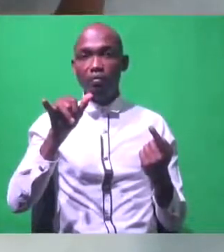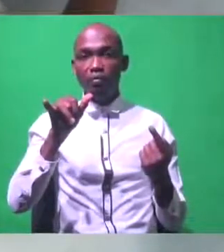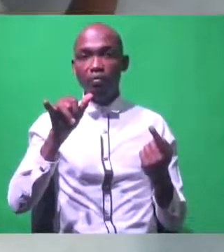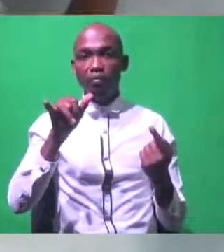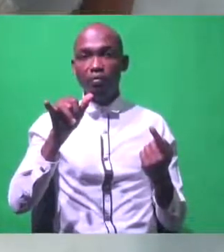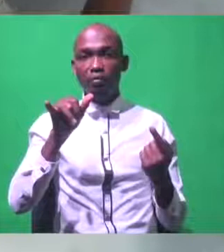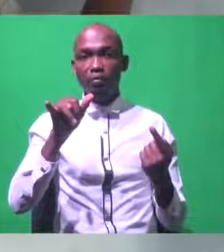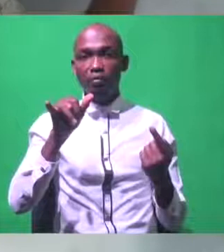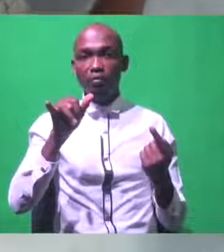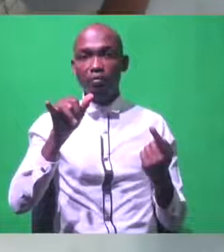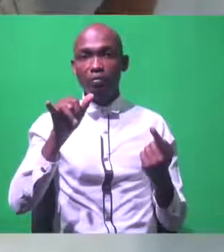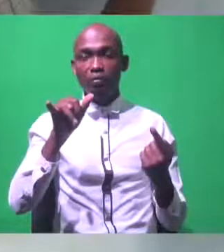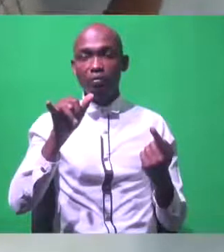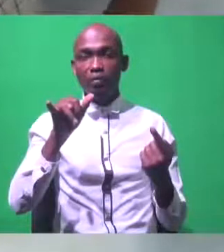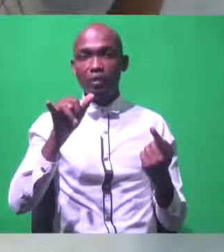distributed.